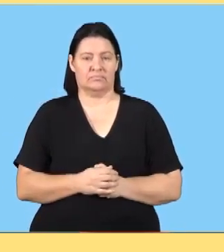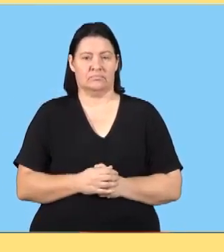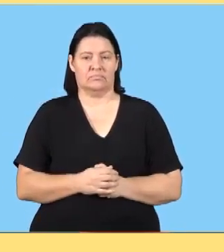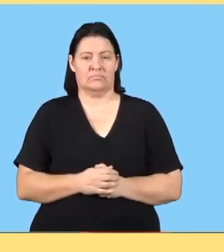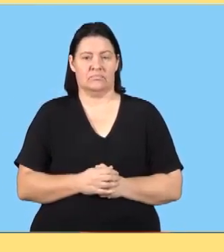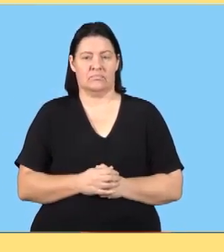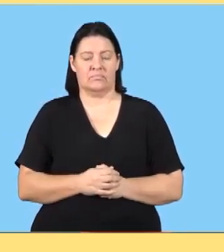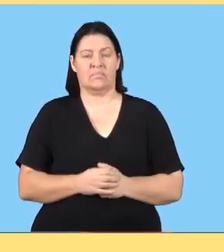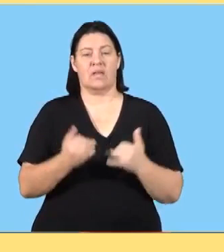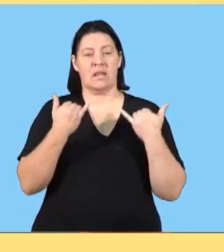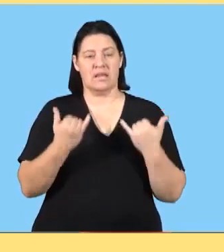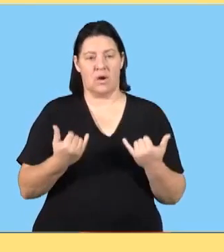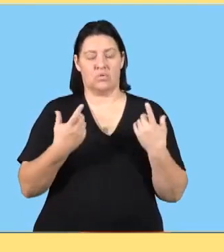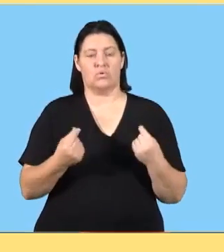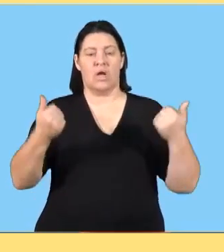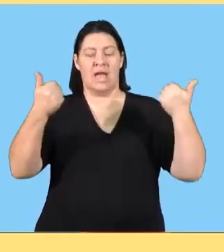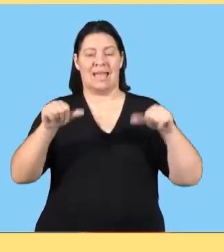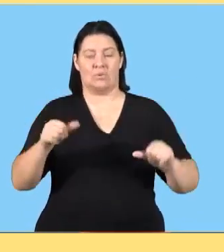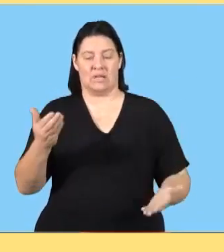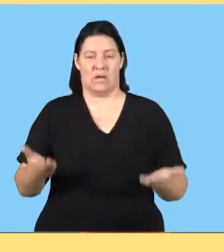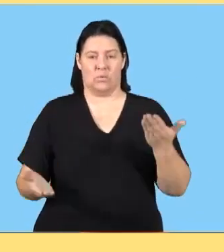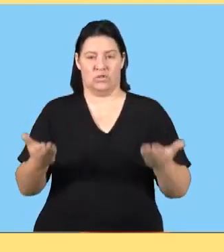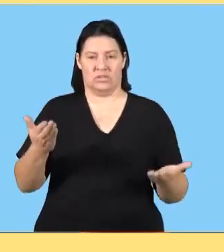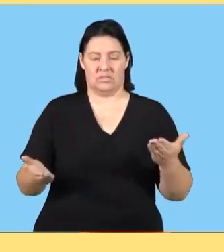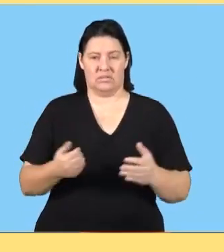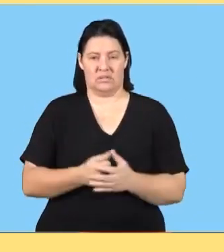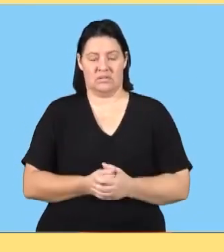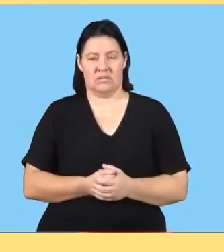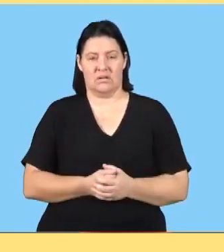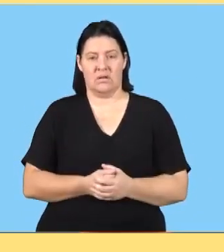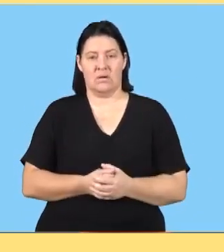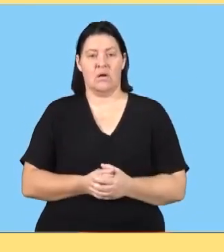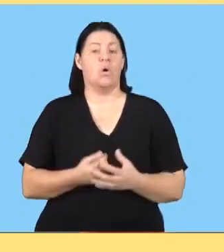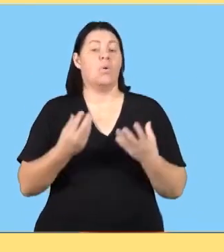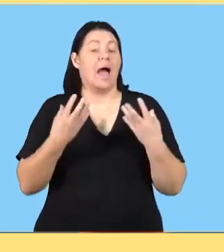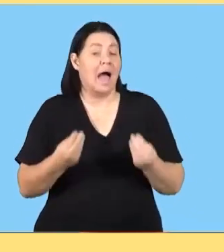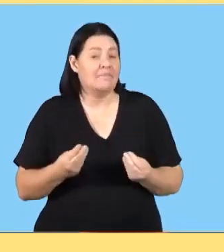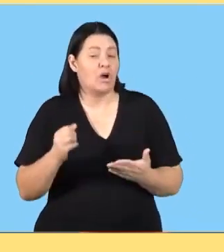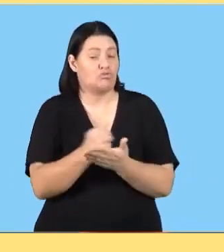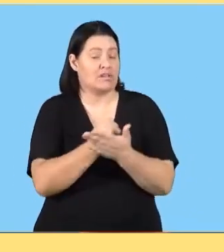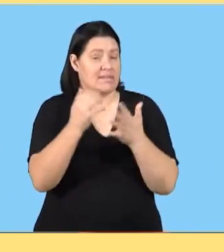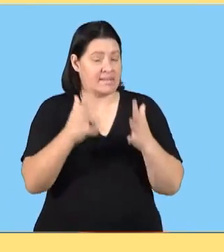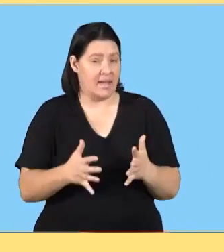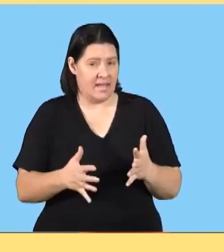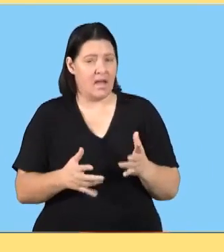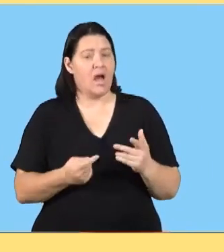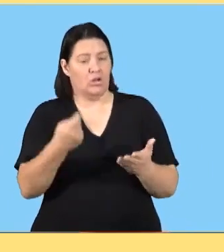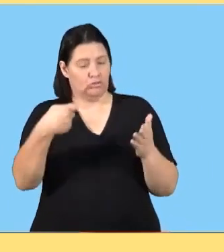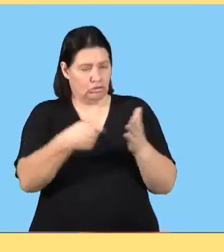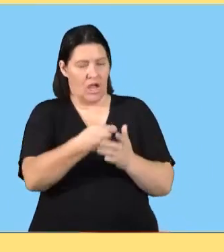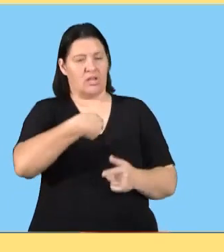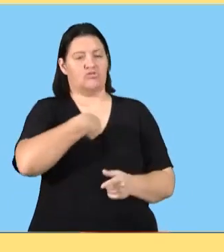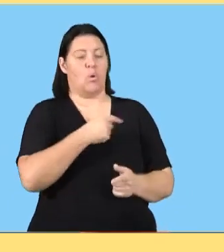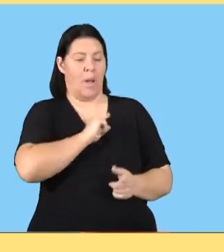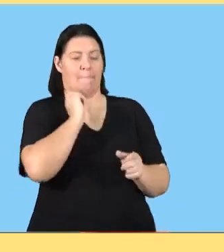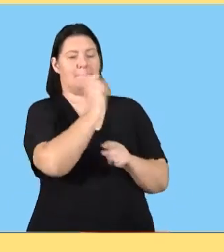Dear learners, we are now going to do the accounting equation. We have a creditor which is charged